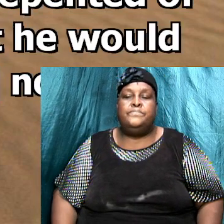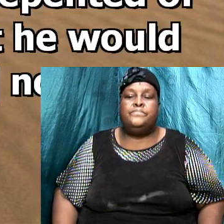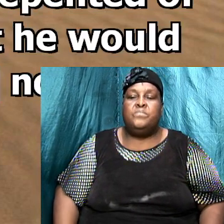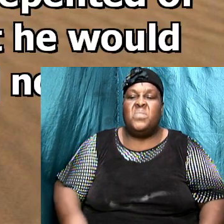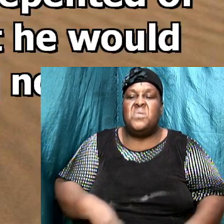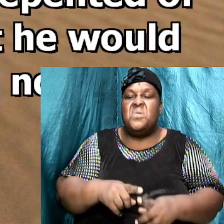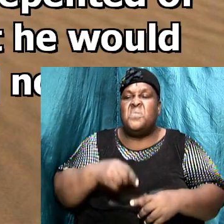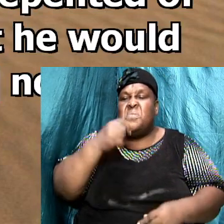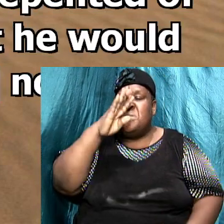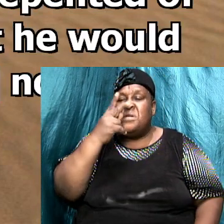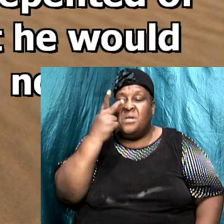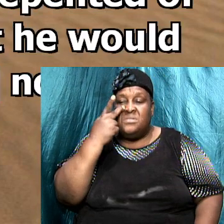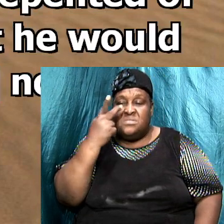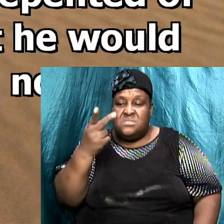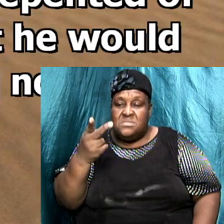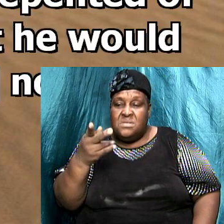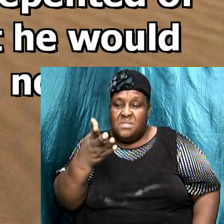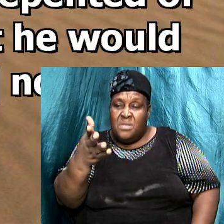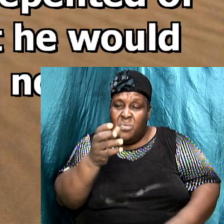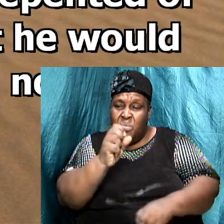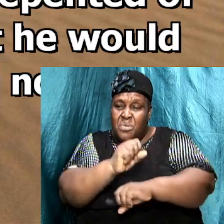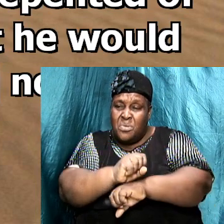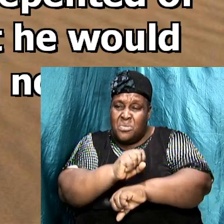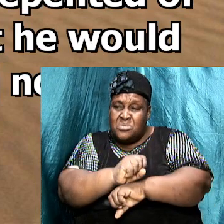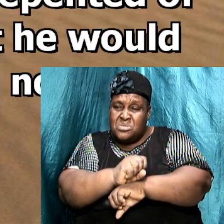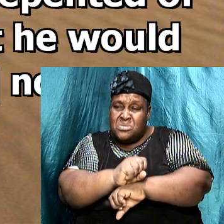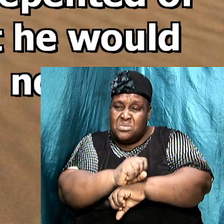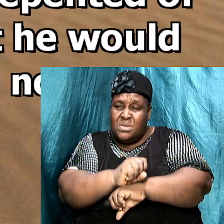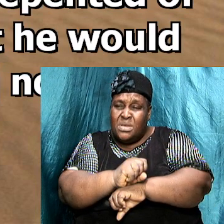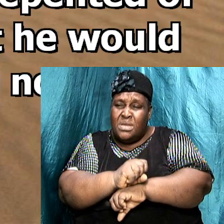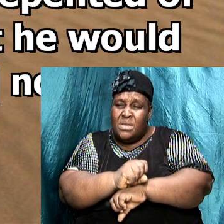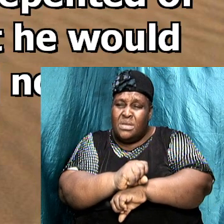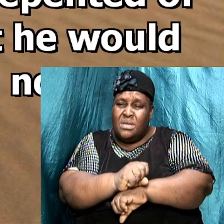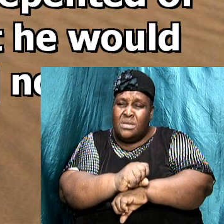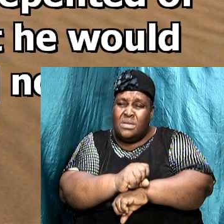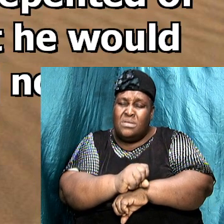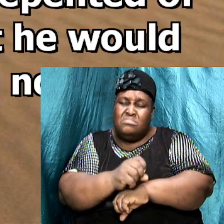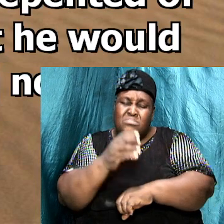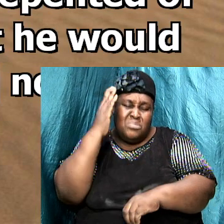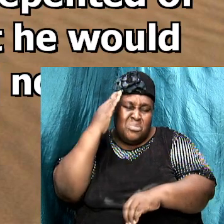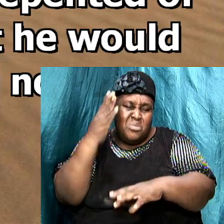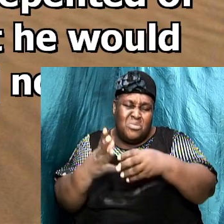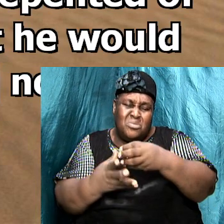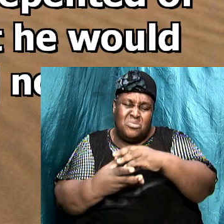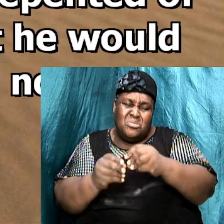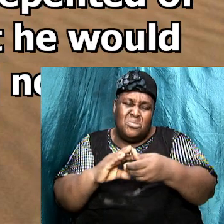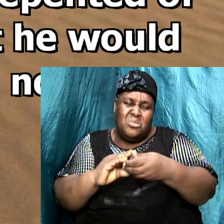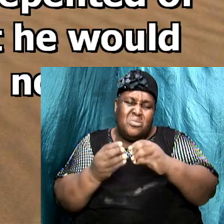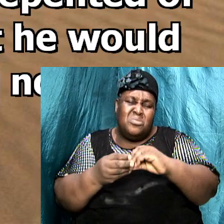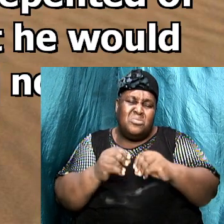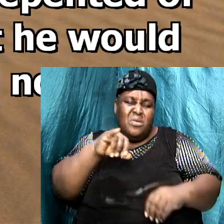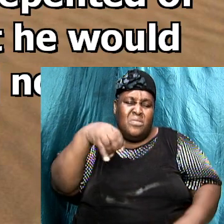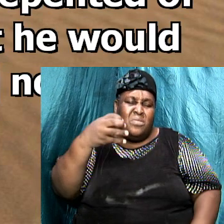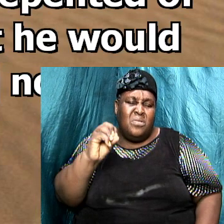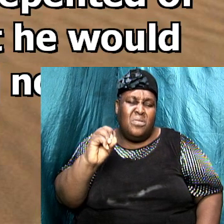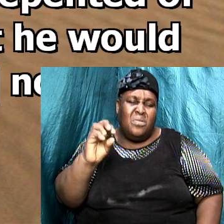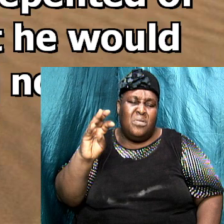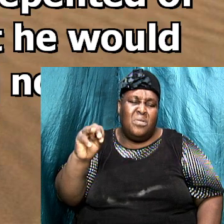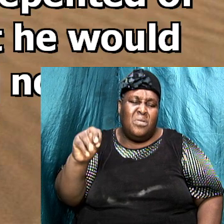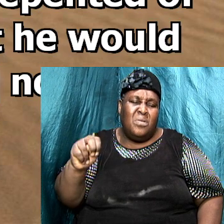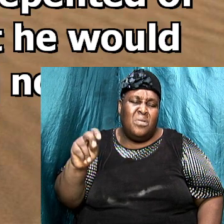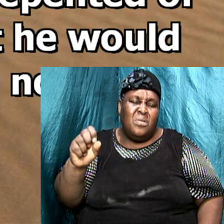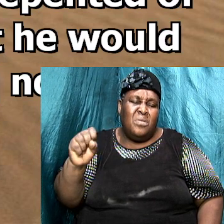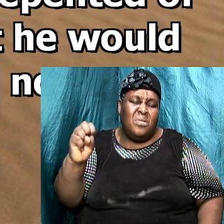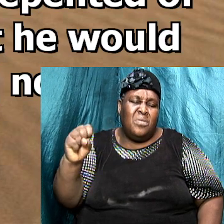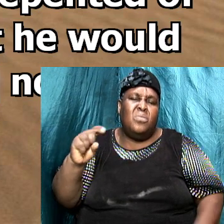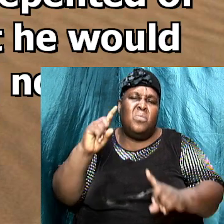When God saw what they did. So we know the story of Jonah. God said to Jonah the prophet, look here, go down